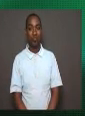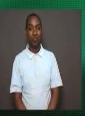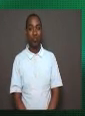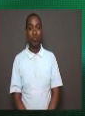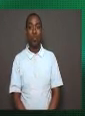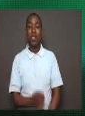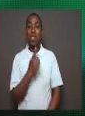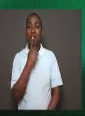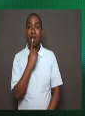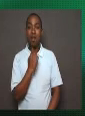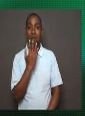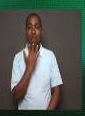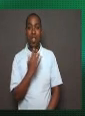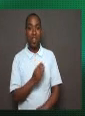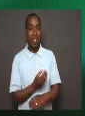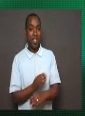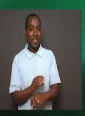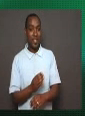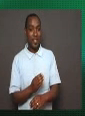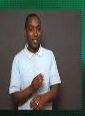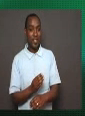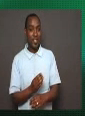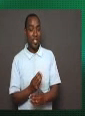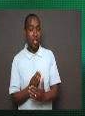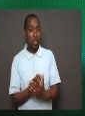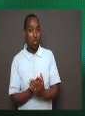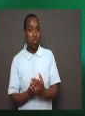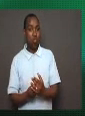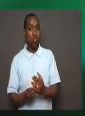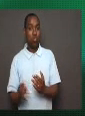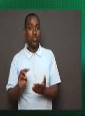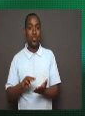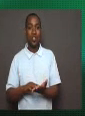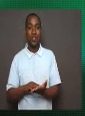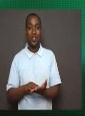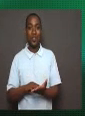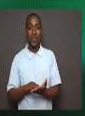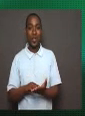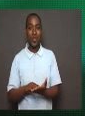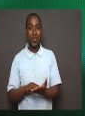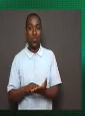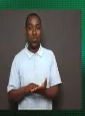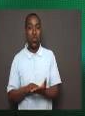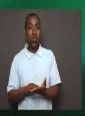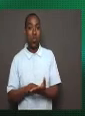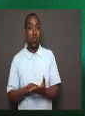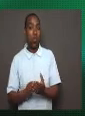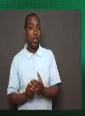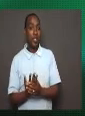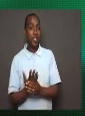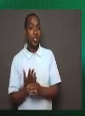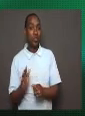Red blood cells do lose their nucleus to make room to carry